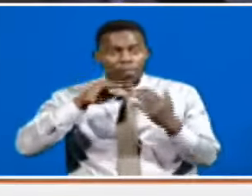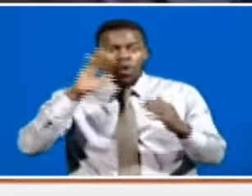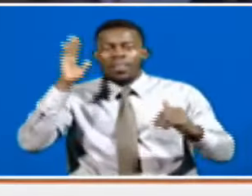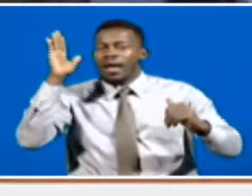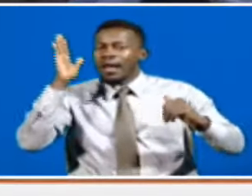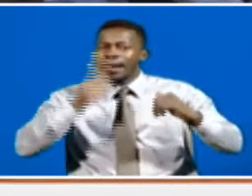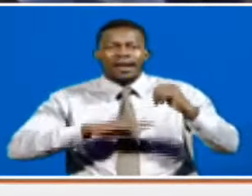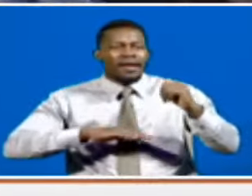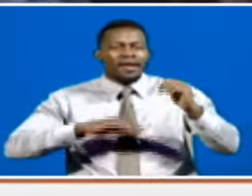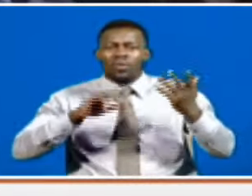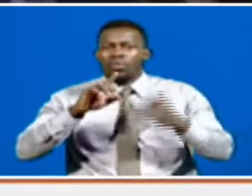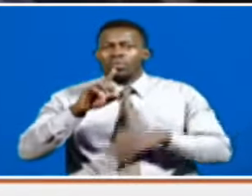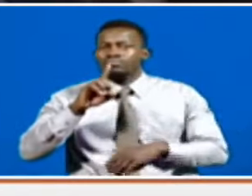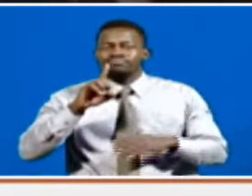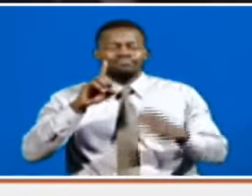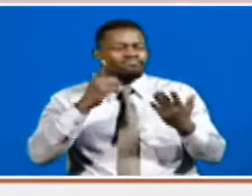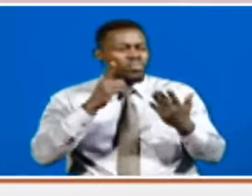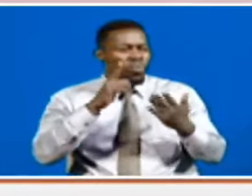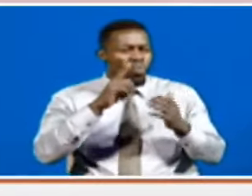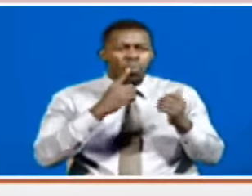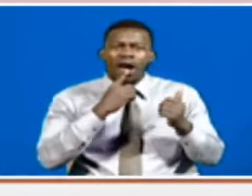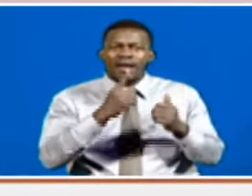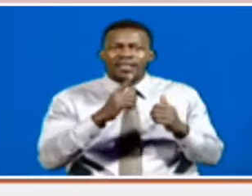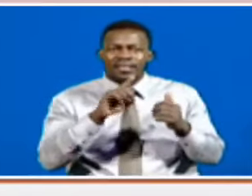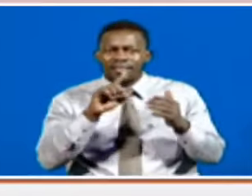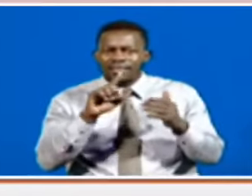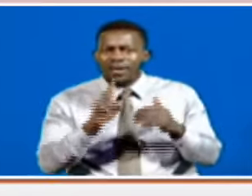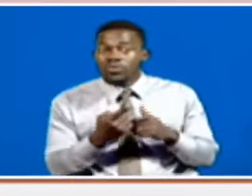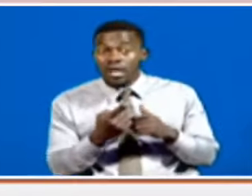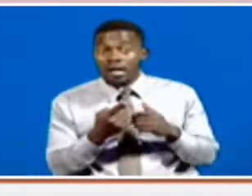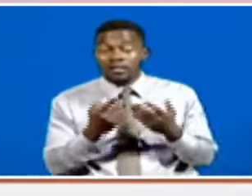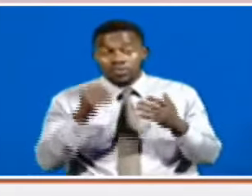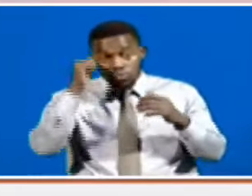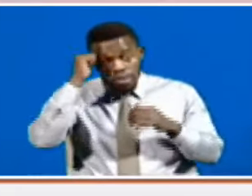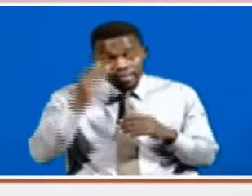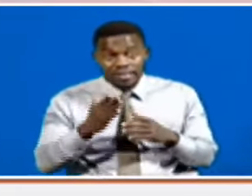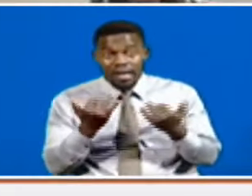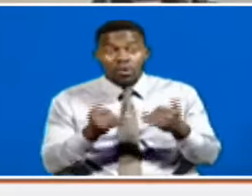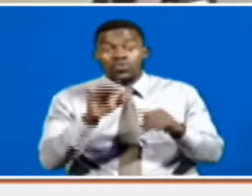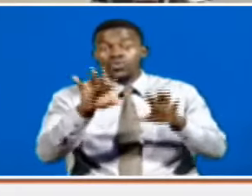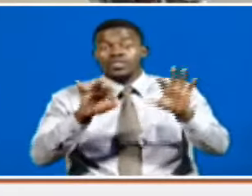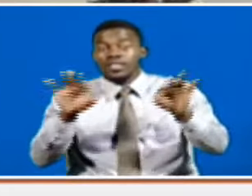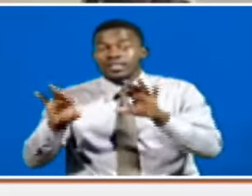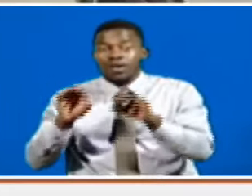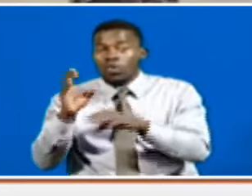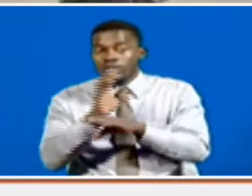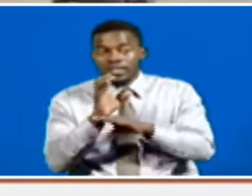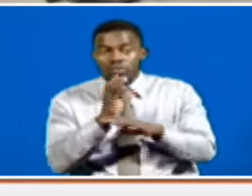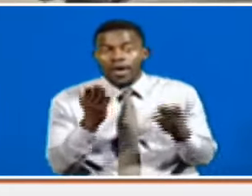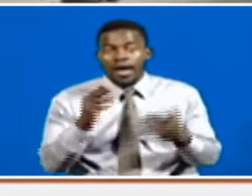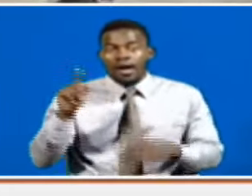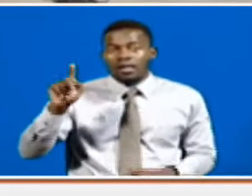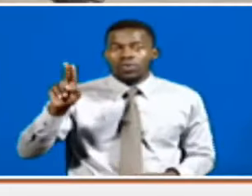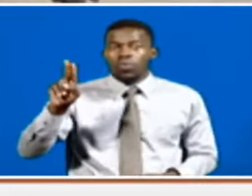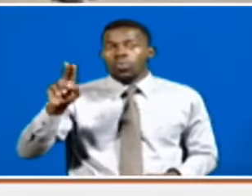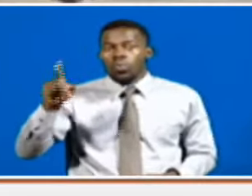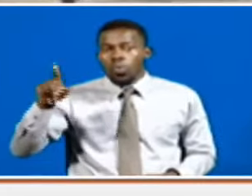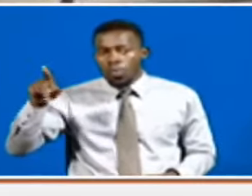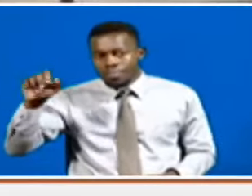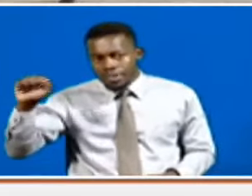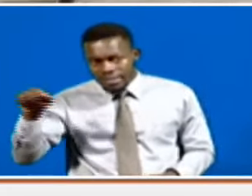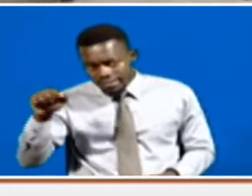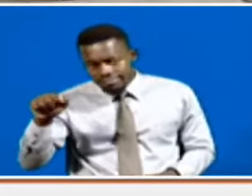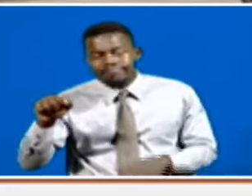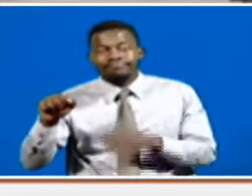their KCS exams last year are currently selecting their preferred courses on the COOPS portal. And with the government keen